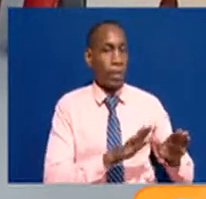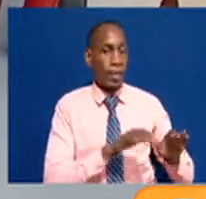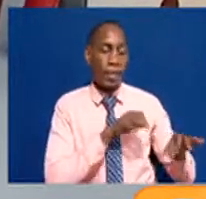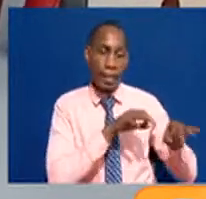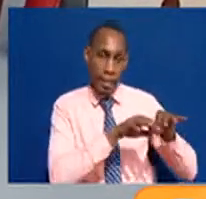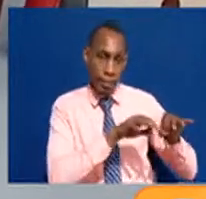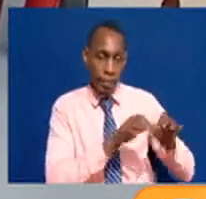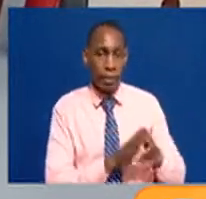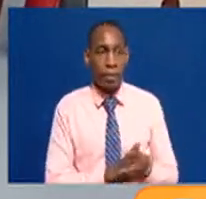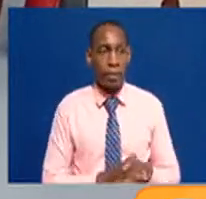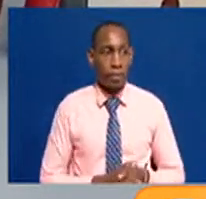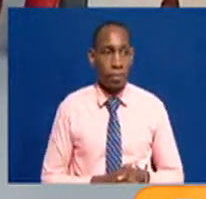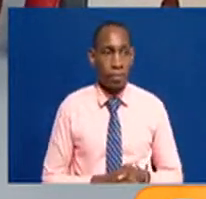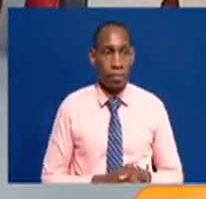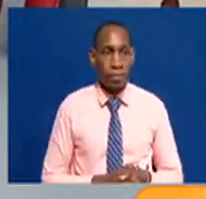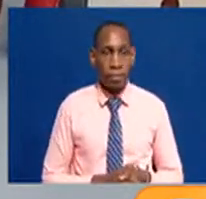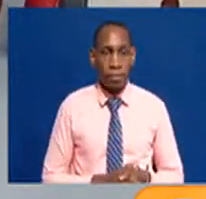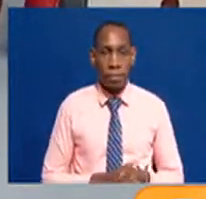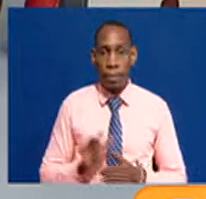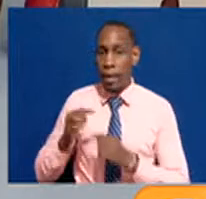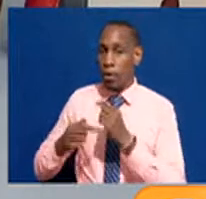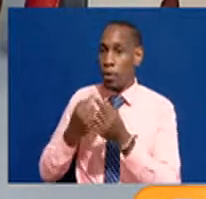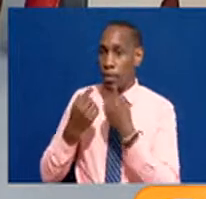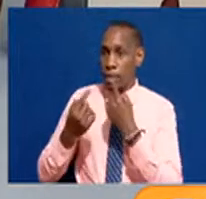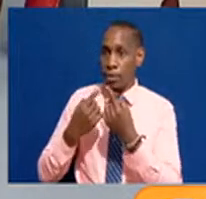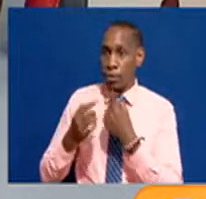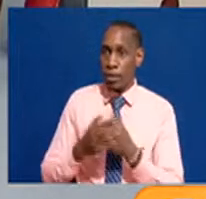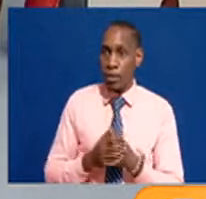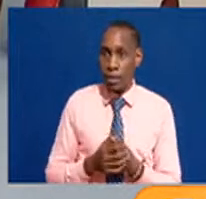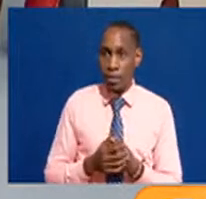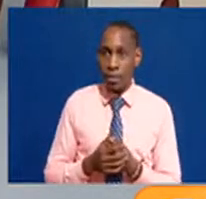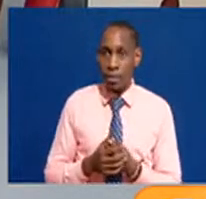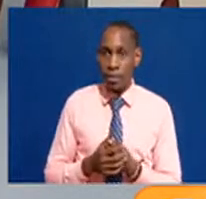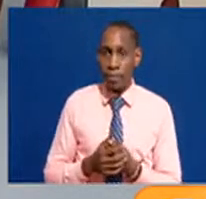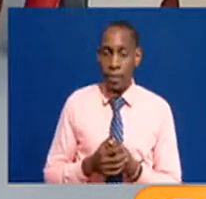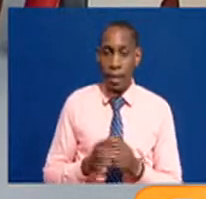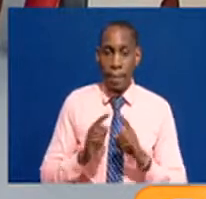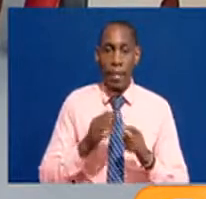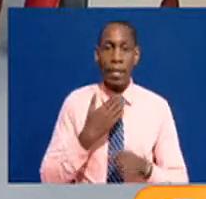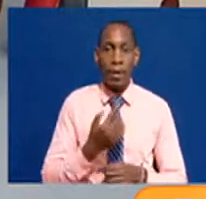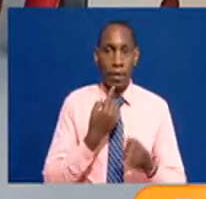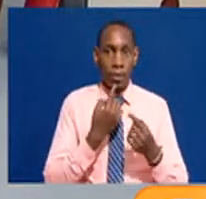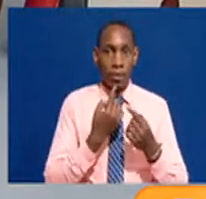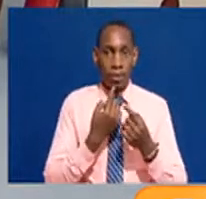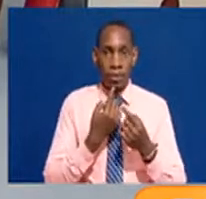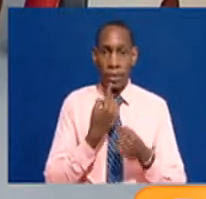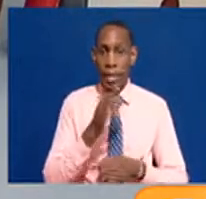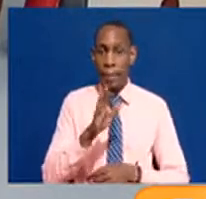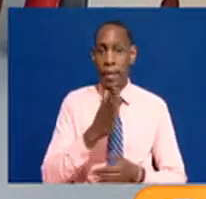you. Let him continue talking. He's making us more popular. Yeah, but let me tell you something.